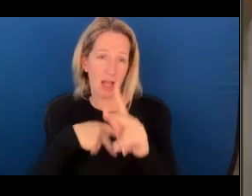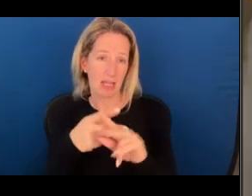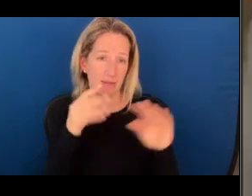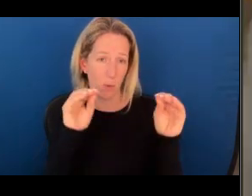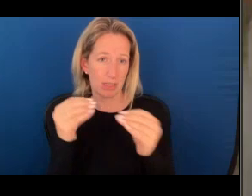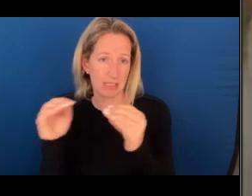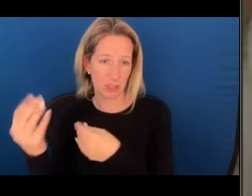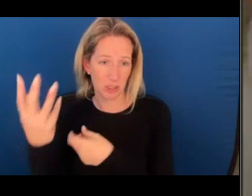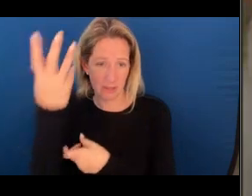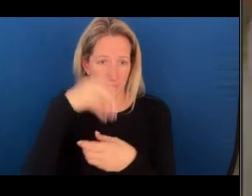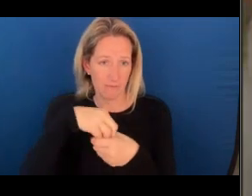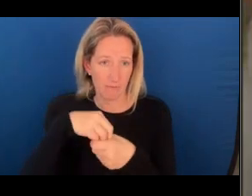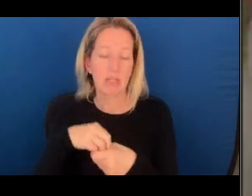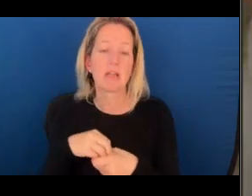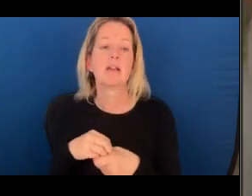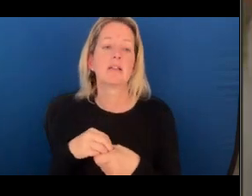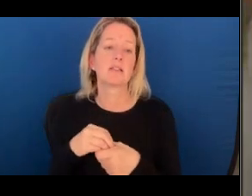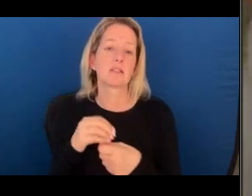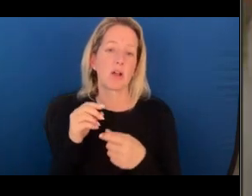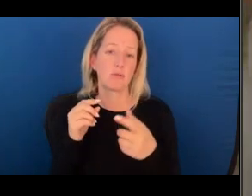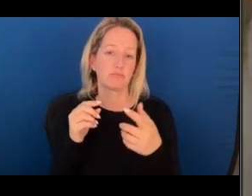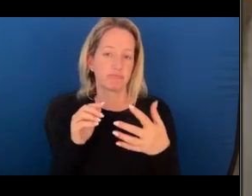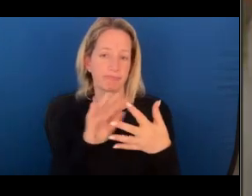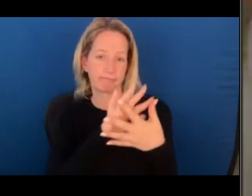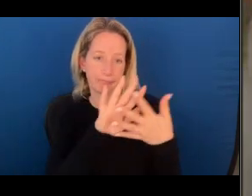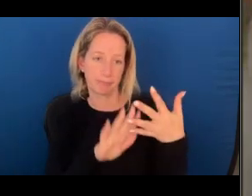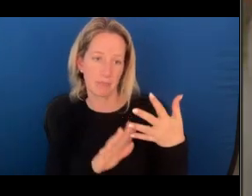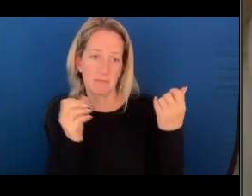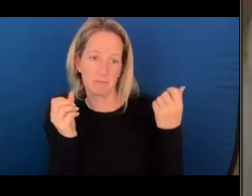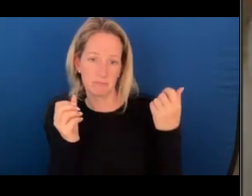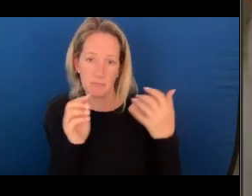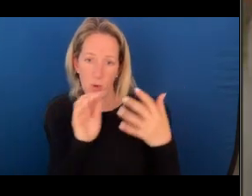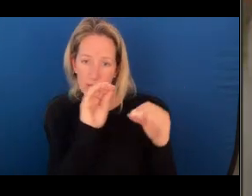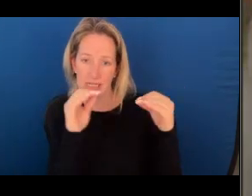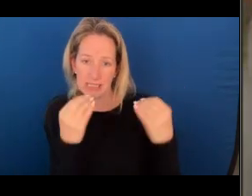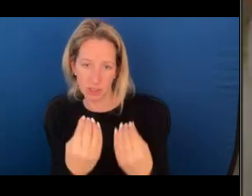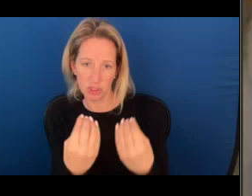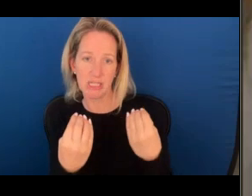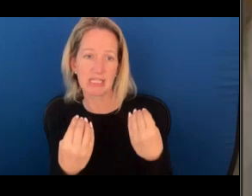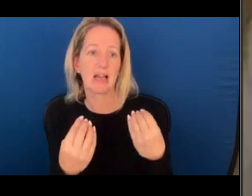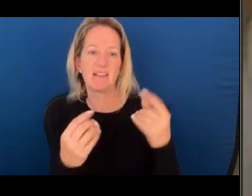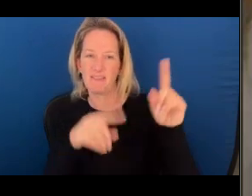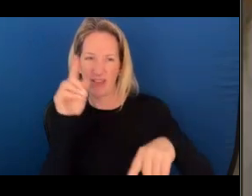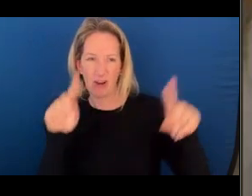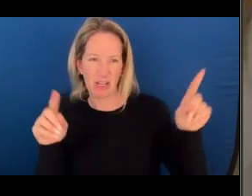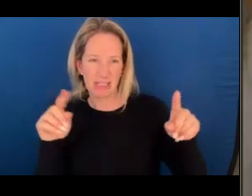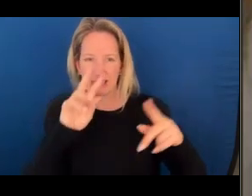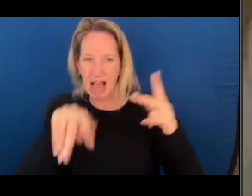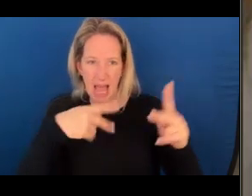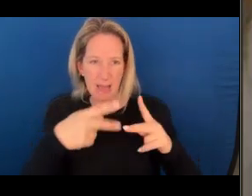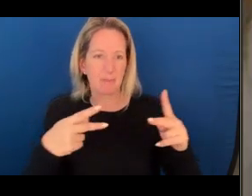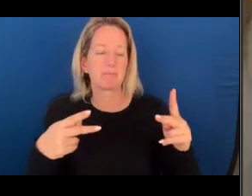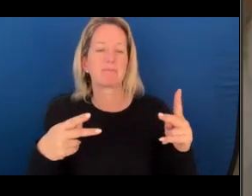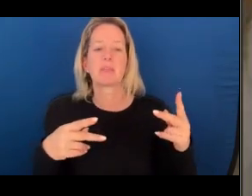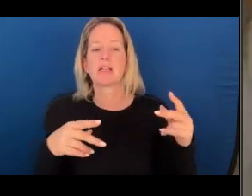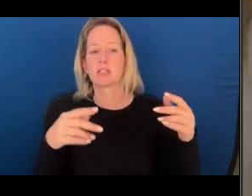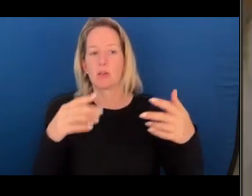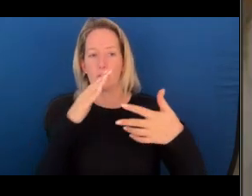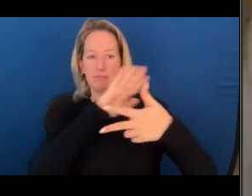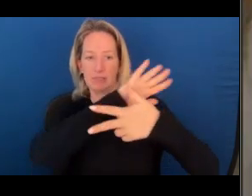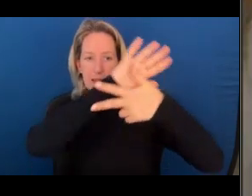with. So this graph shows a number of organizations by various type or sector. So the top three bars display